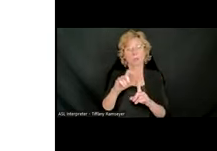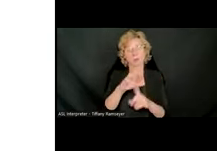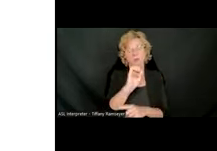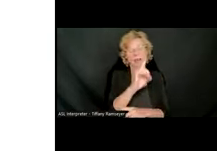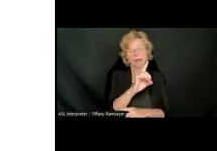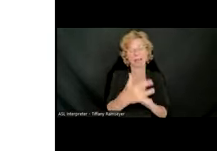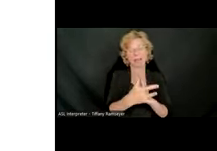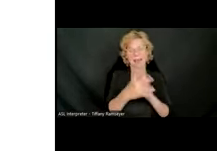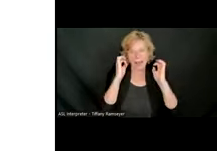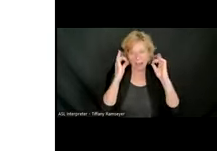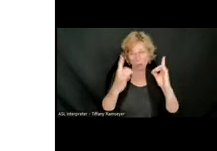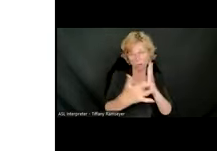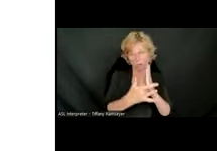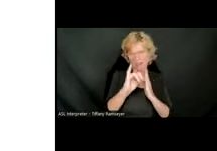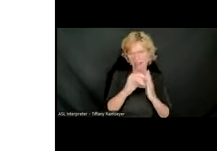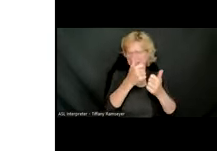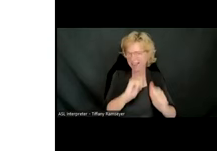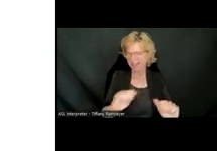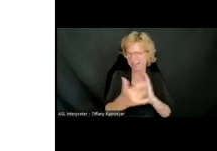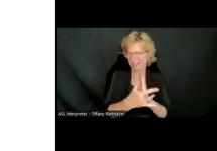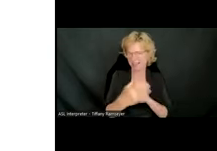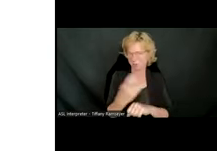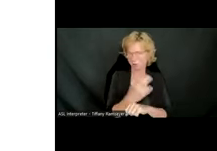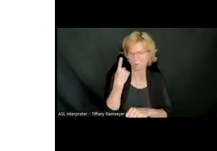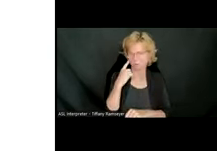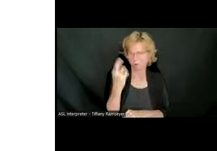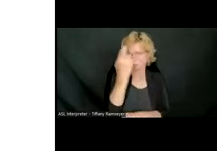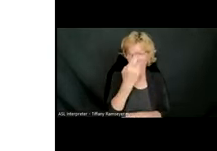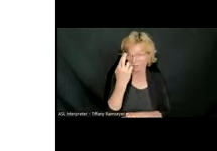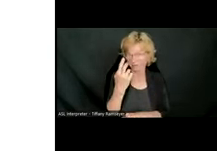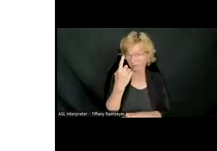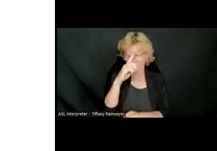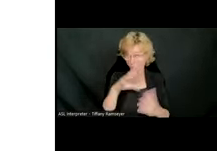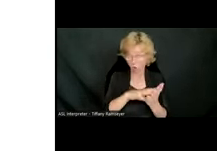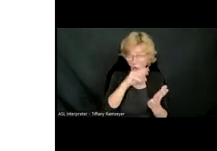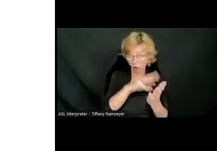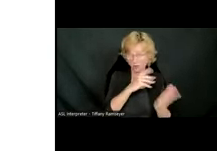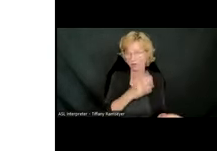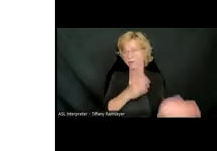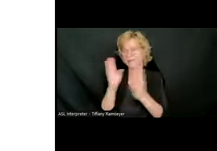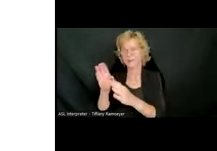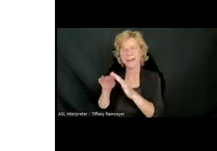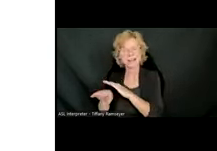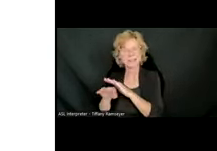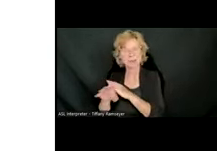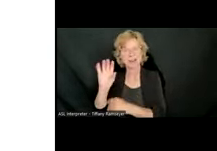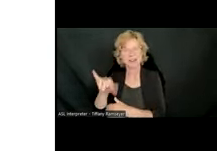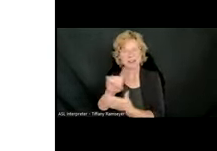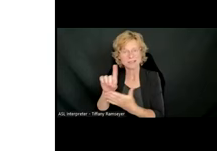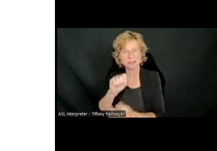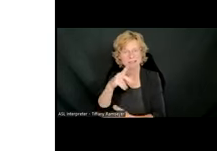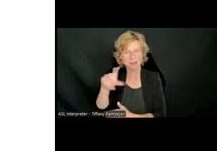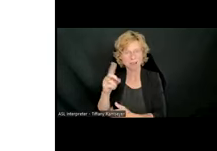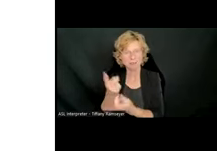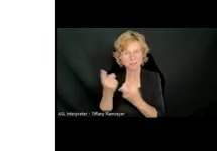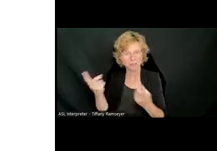is any technology used for the purpose of learning. And accessibility is the design of apps, devices,